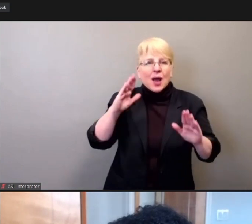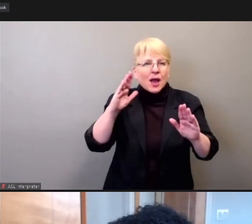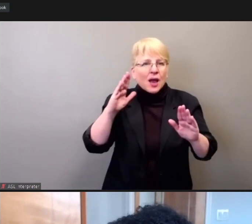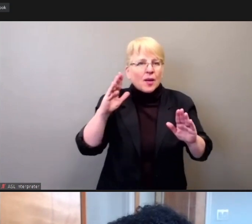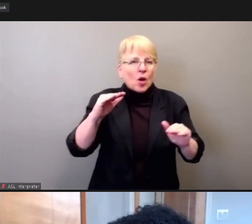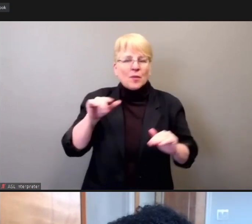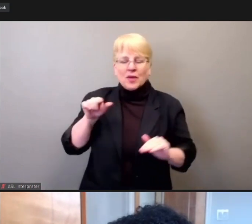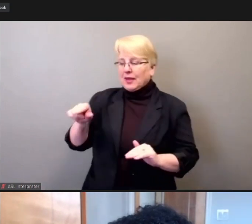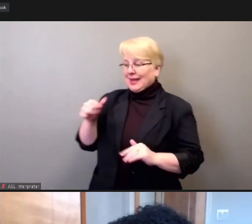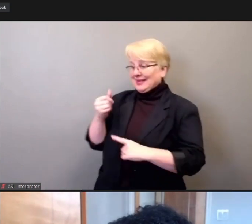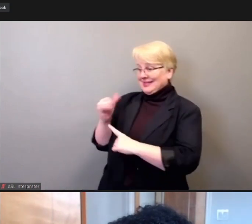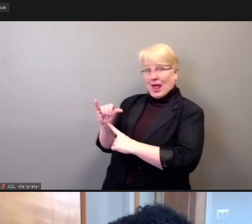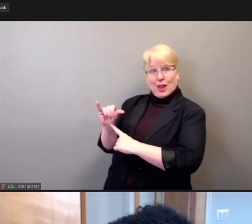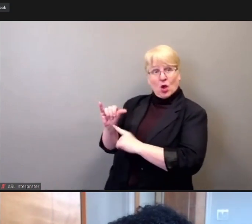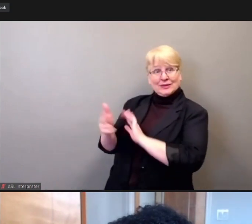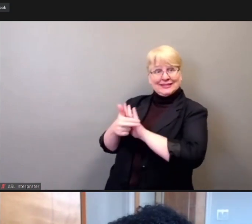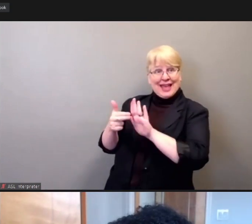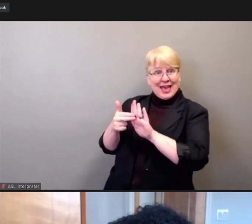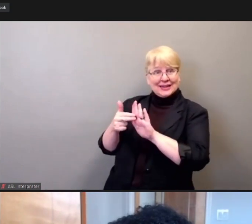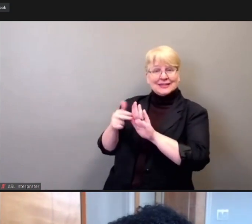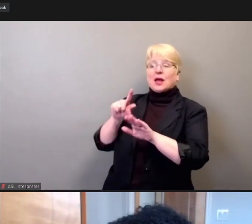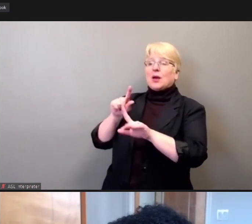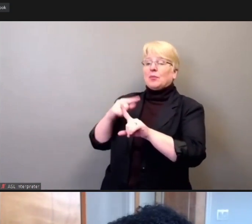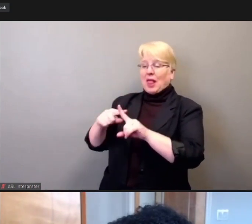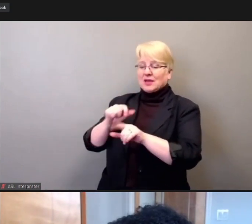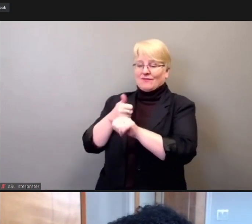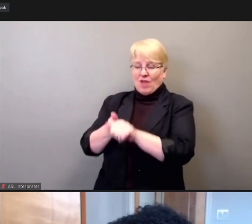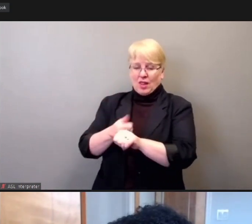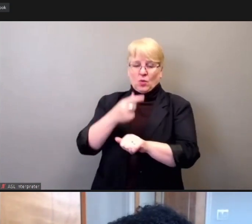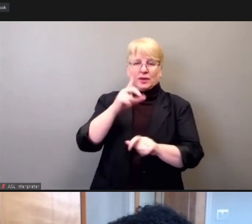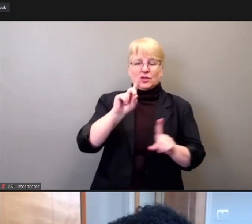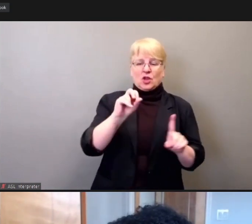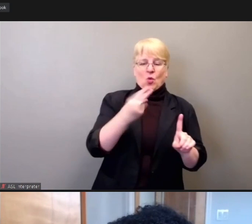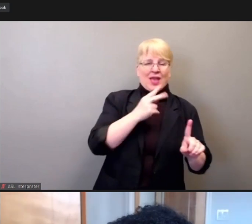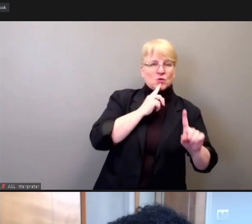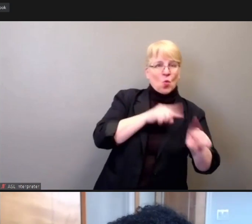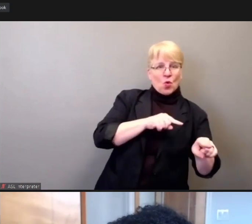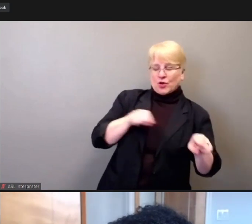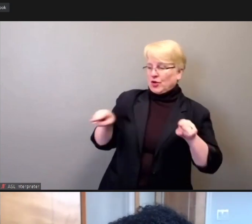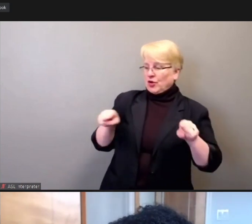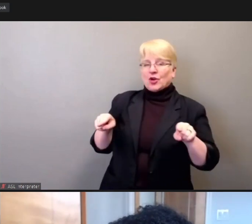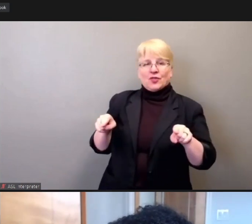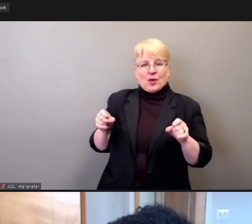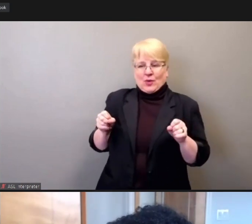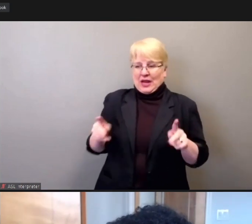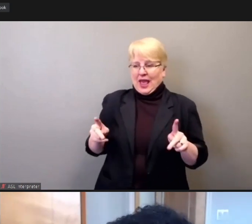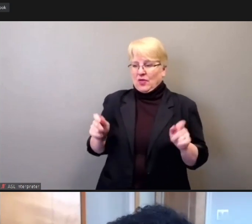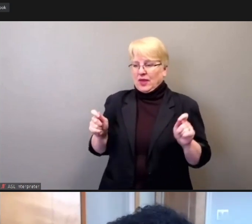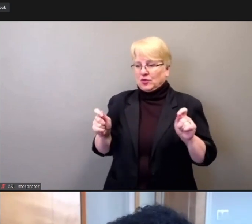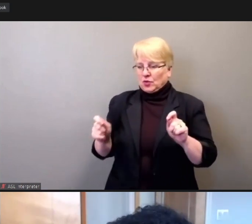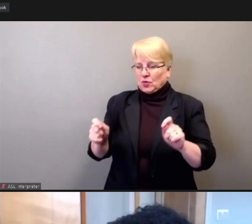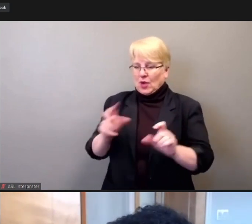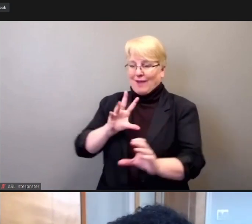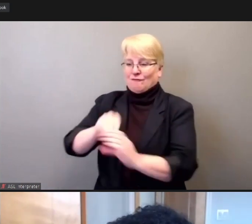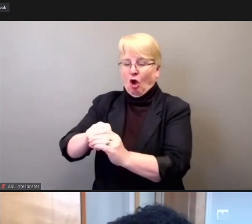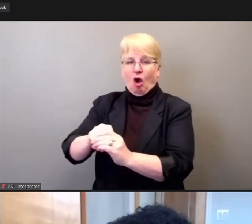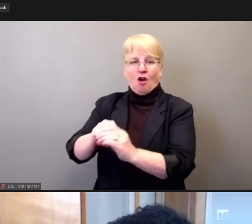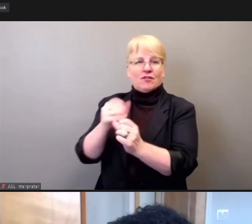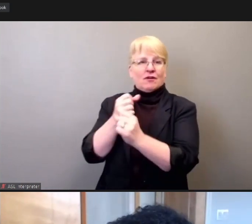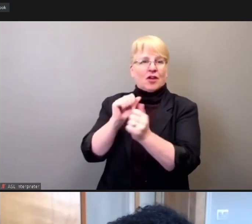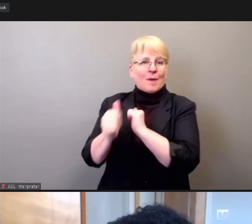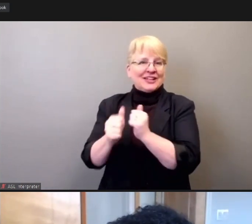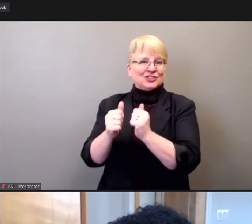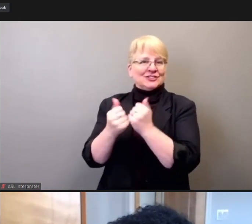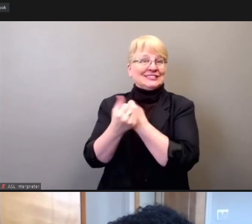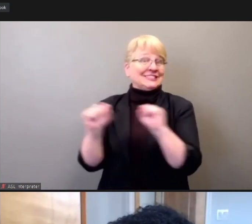current public health orders to do the work that would allow them safely to engage in some competitions. Again, now that